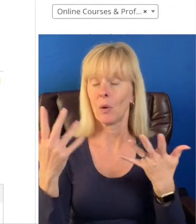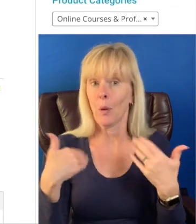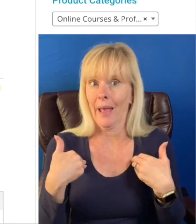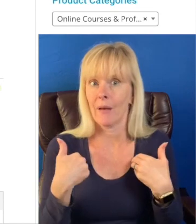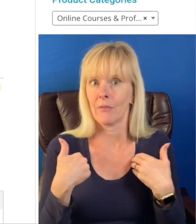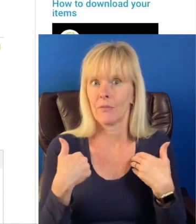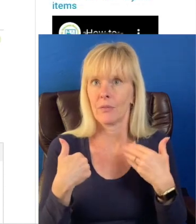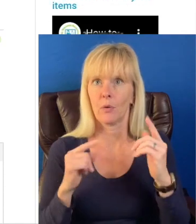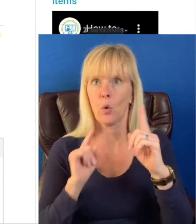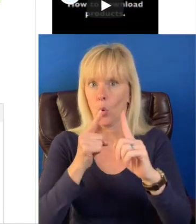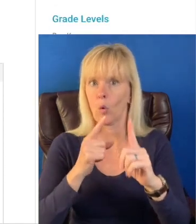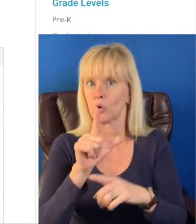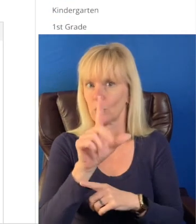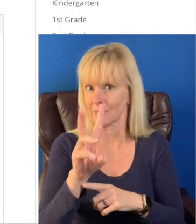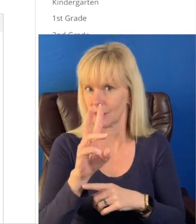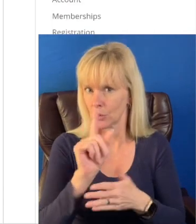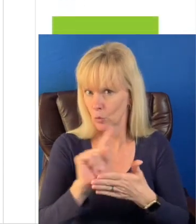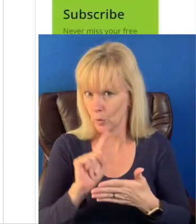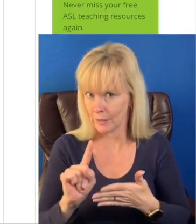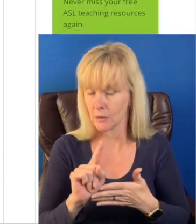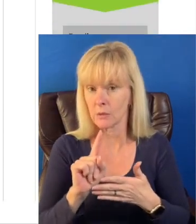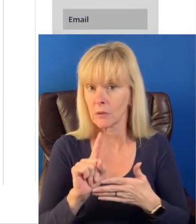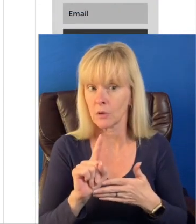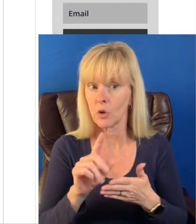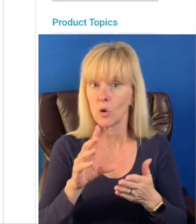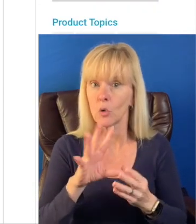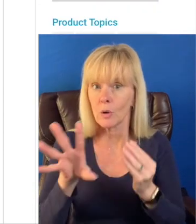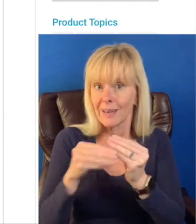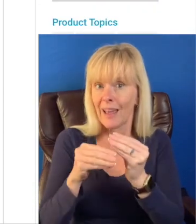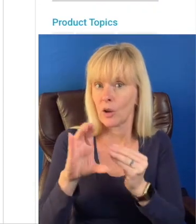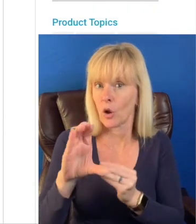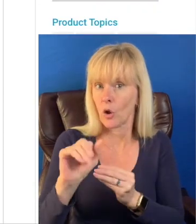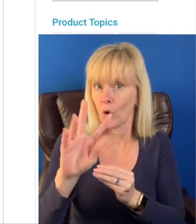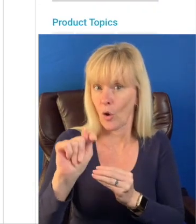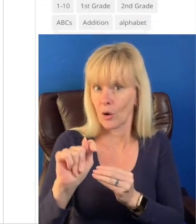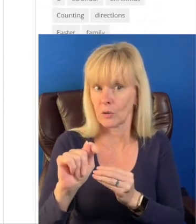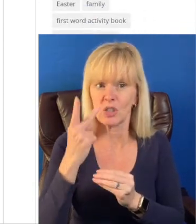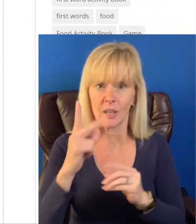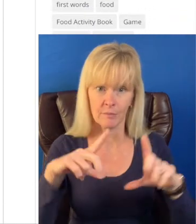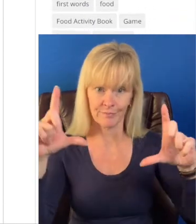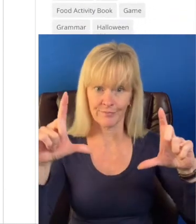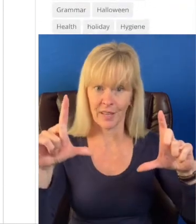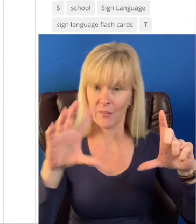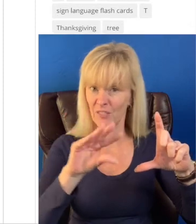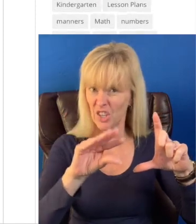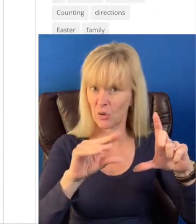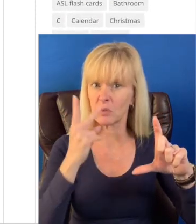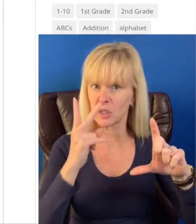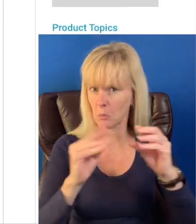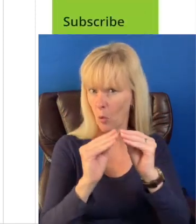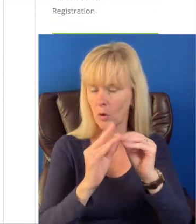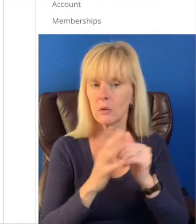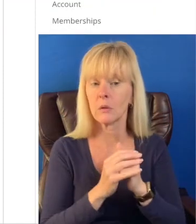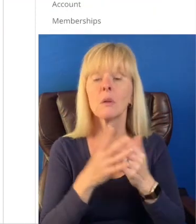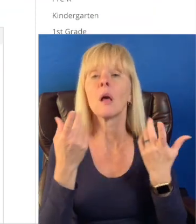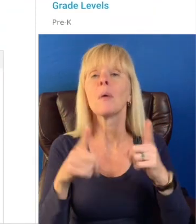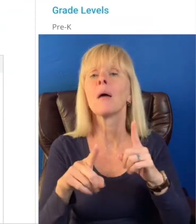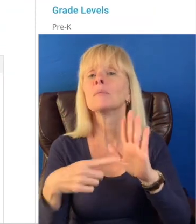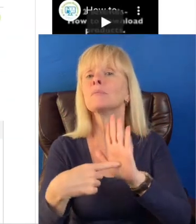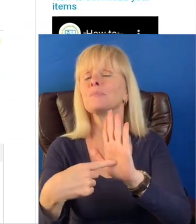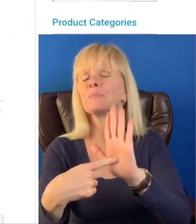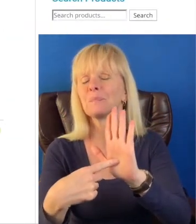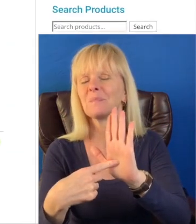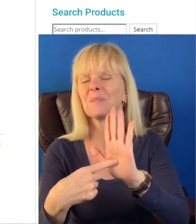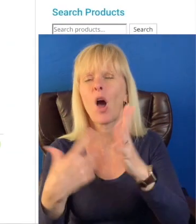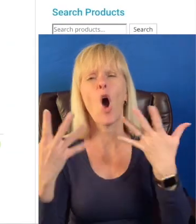weeks. You can add that to your cart. And this is a video so you can see what that's about. And what's going to happen here, let me show